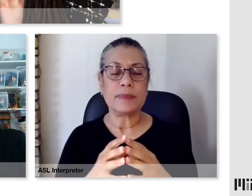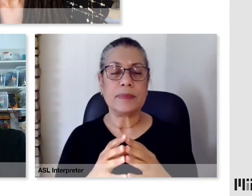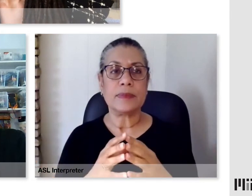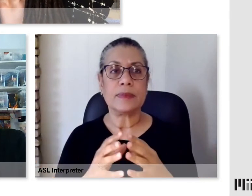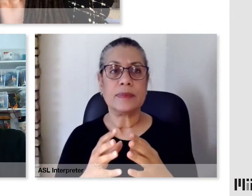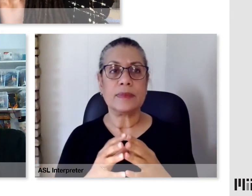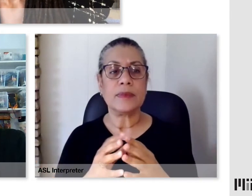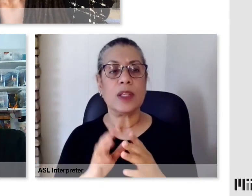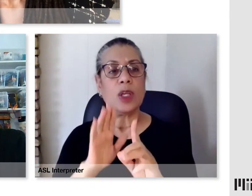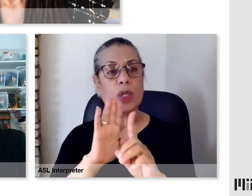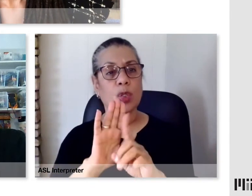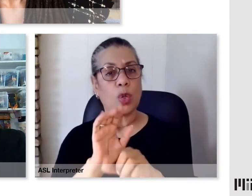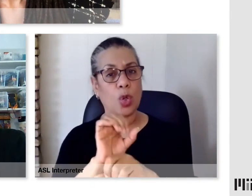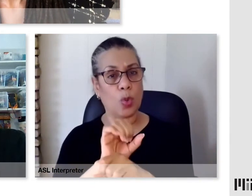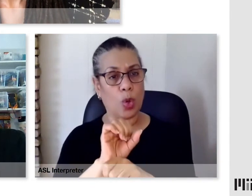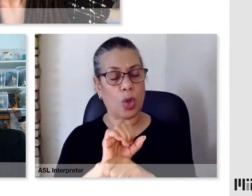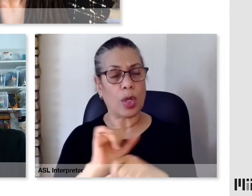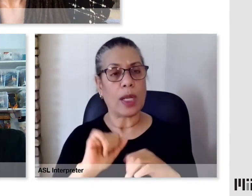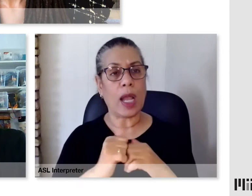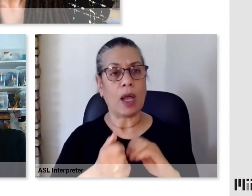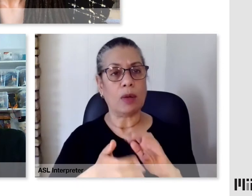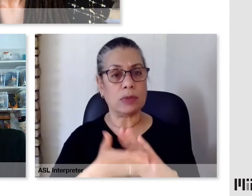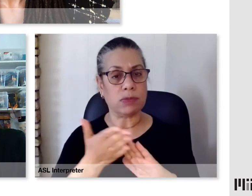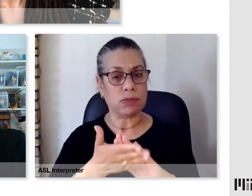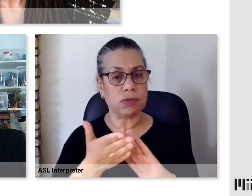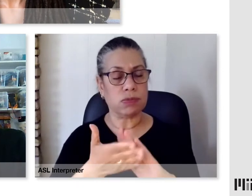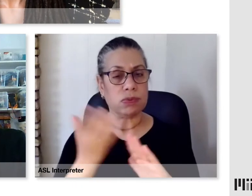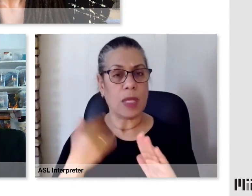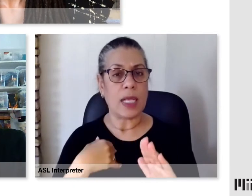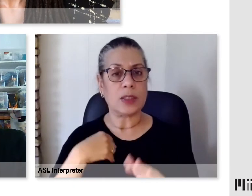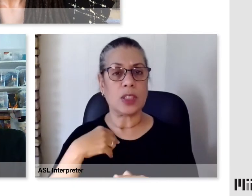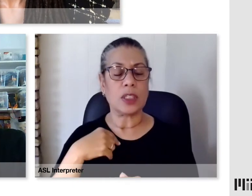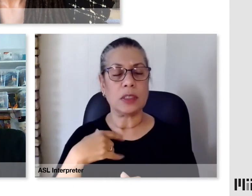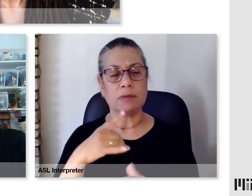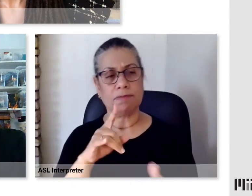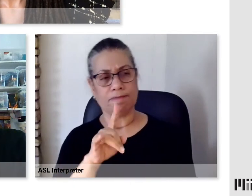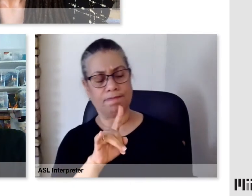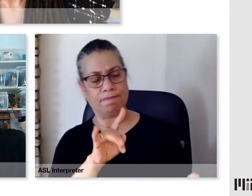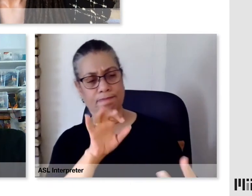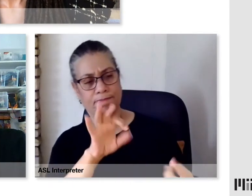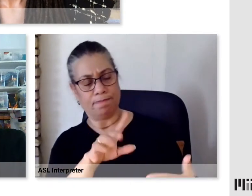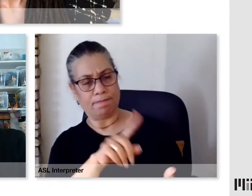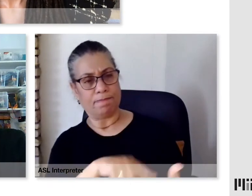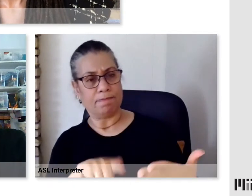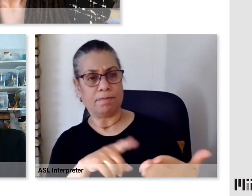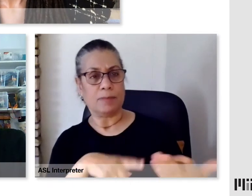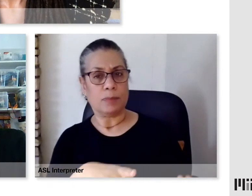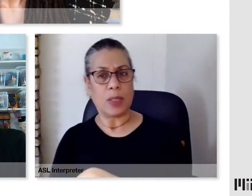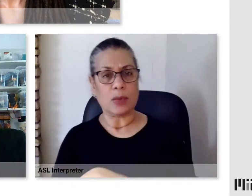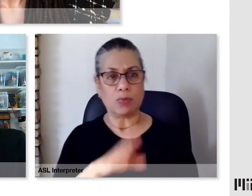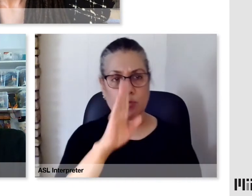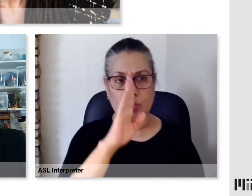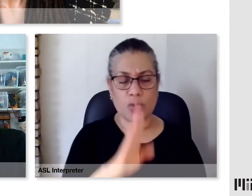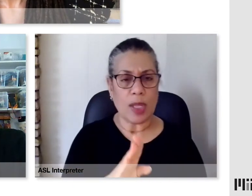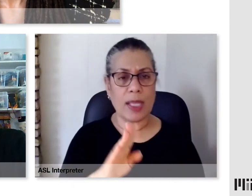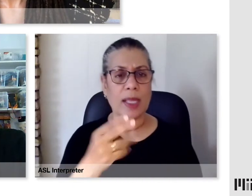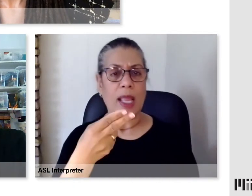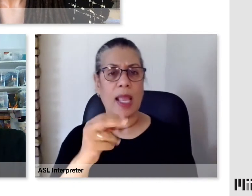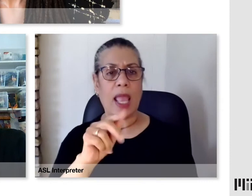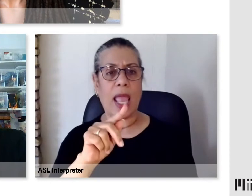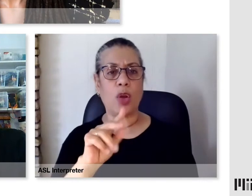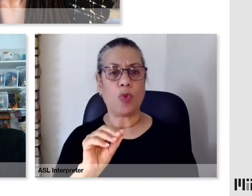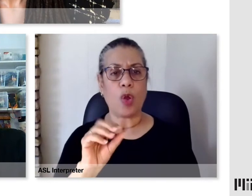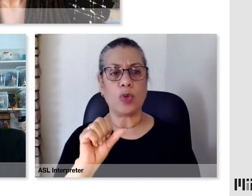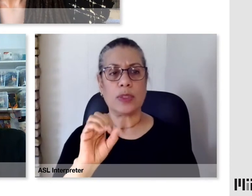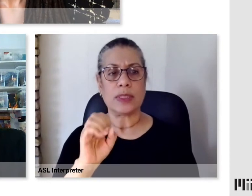your work, you know, operates as a critique of heteronormativity, of heterosexual normativity, and but they're